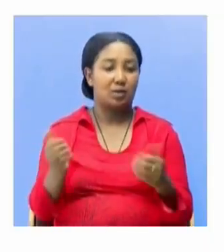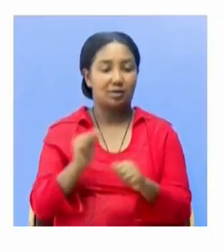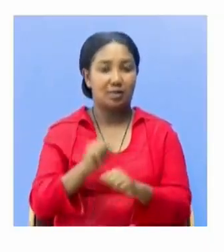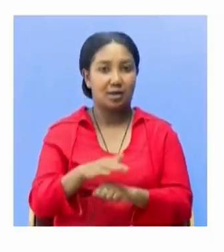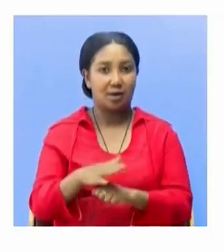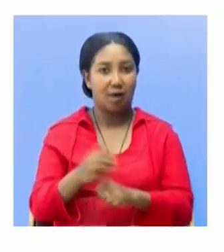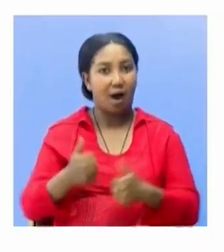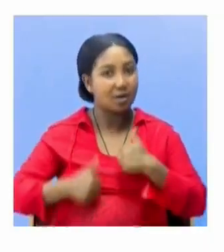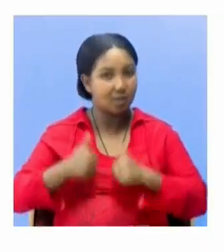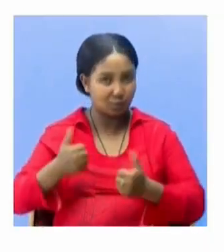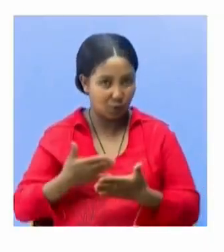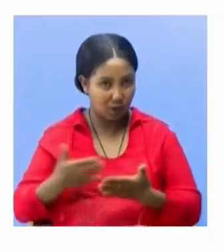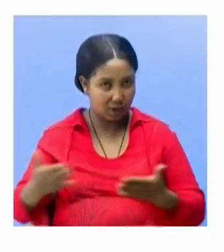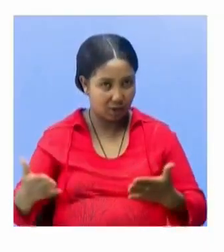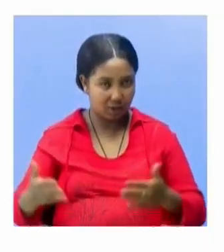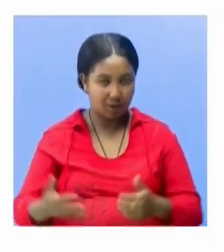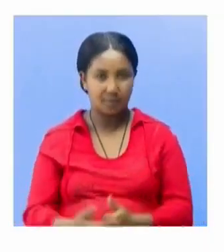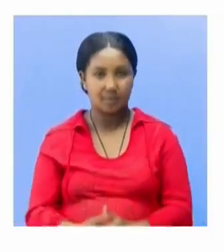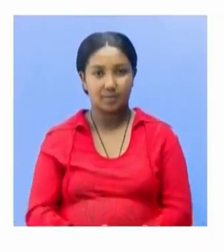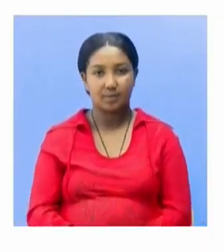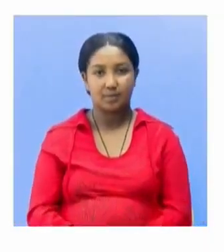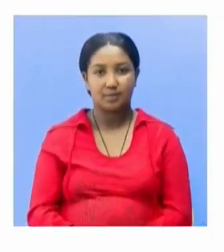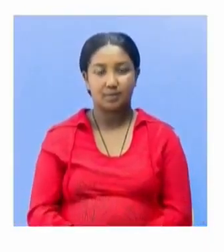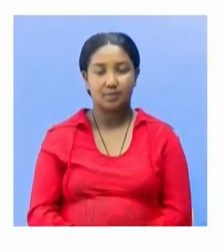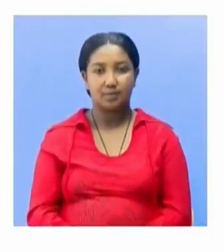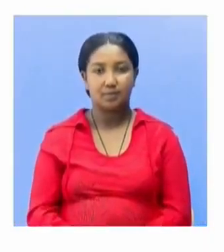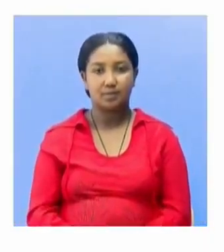Yeah. Sender's